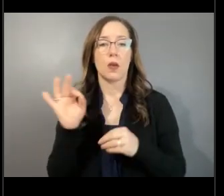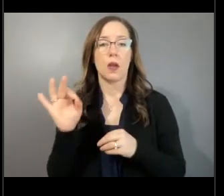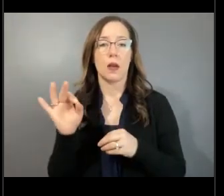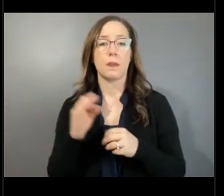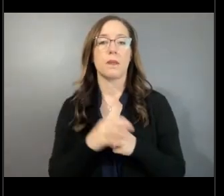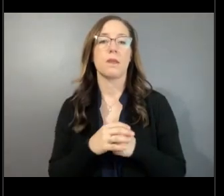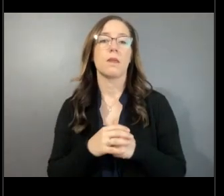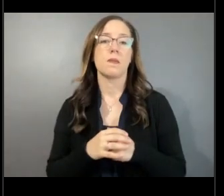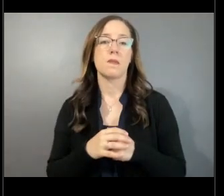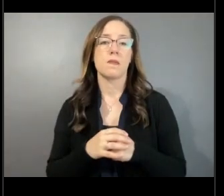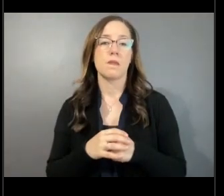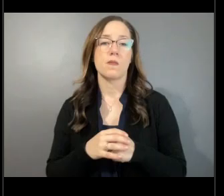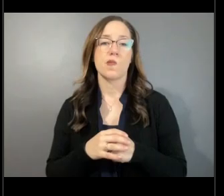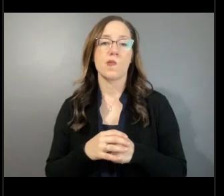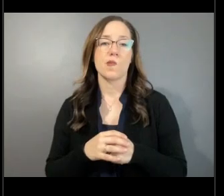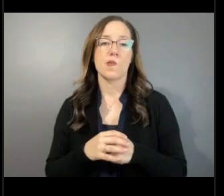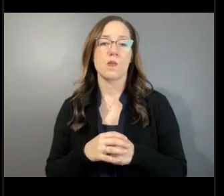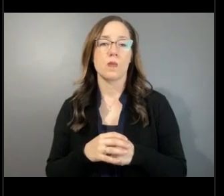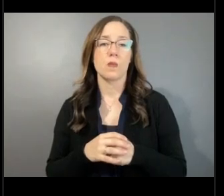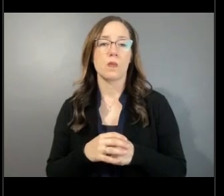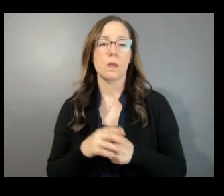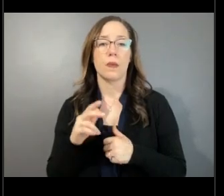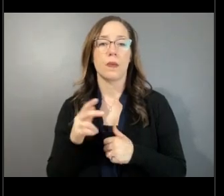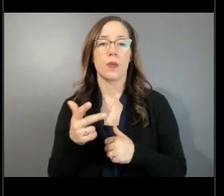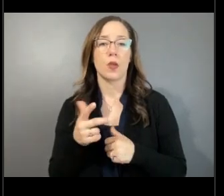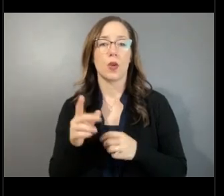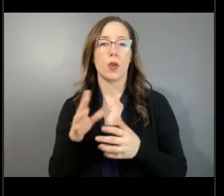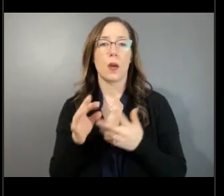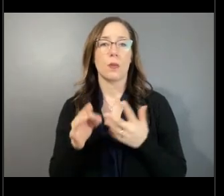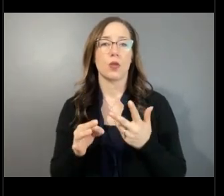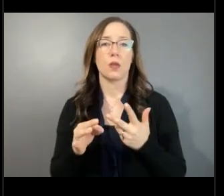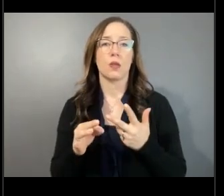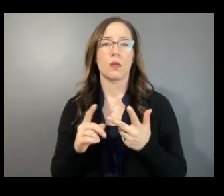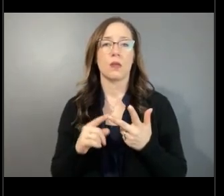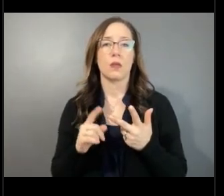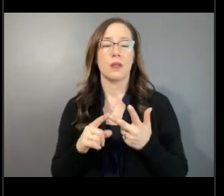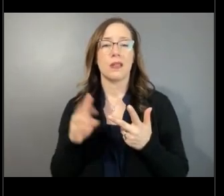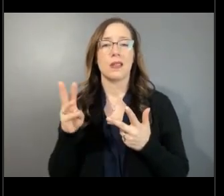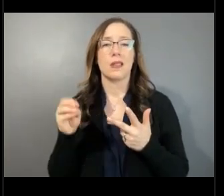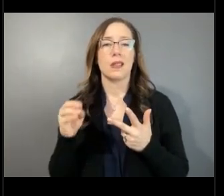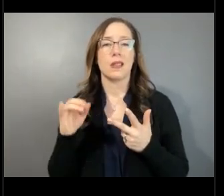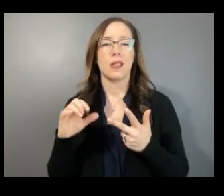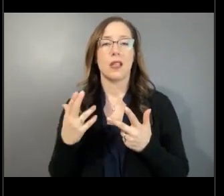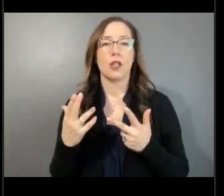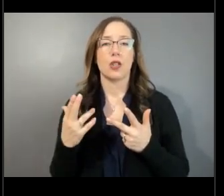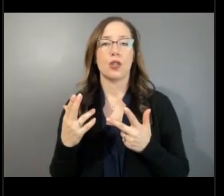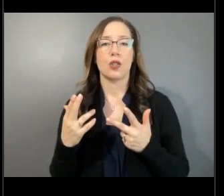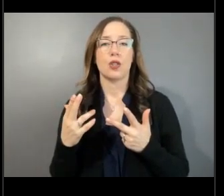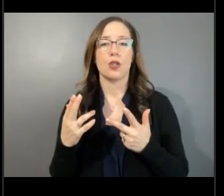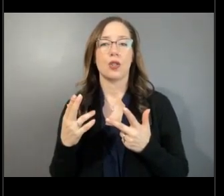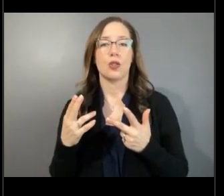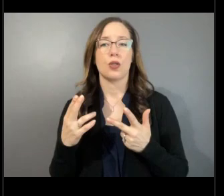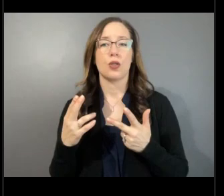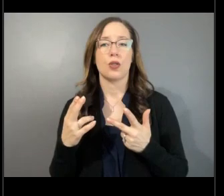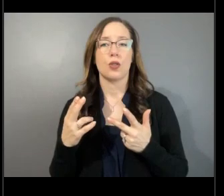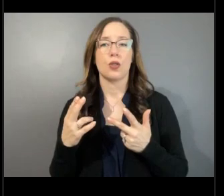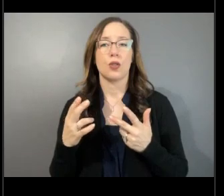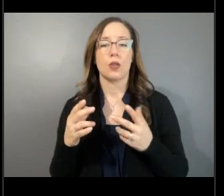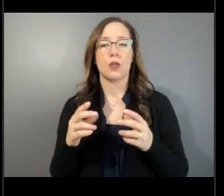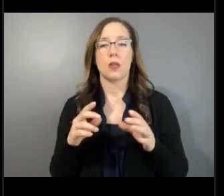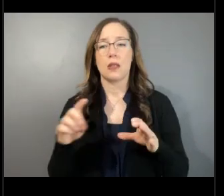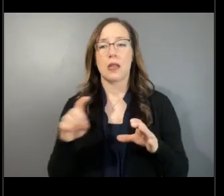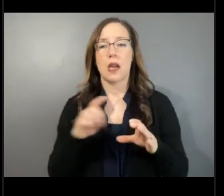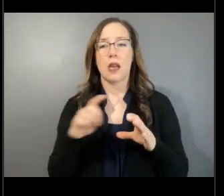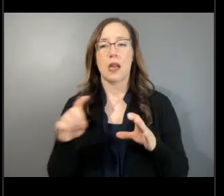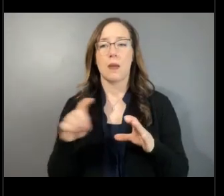and the correct answer was the third option, 60-inch diameter turning wheel is required in a U-shaped kitchen